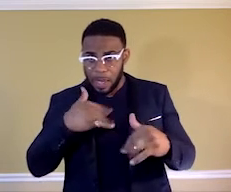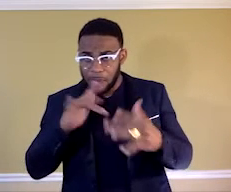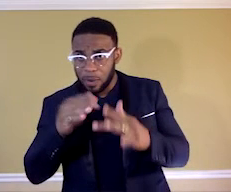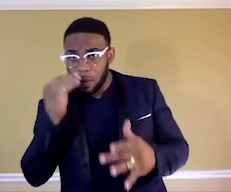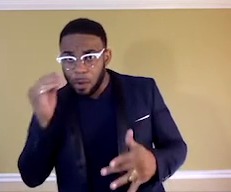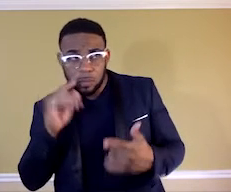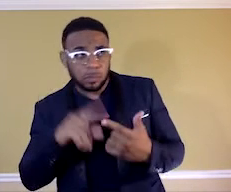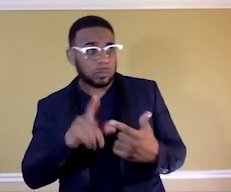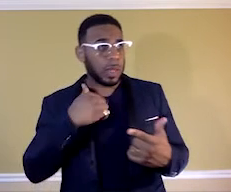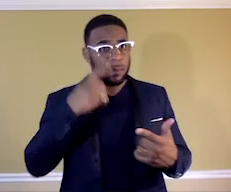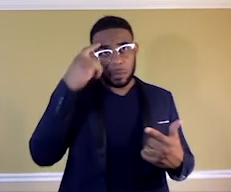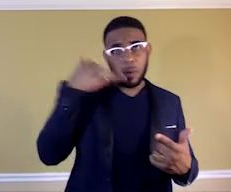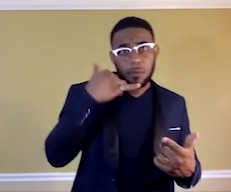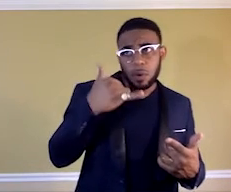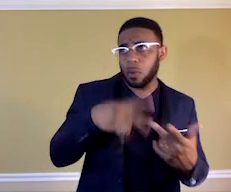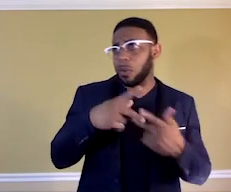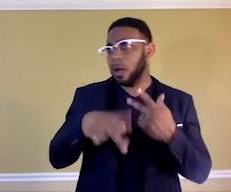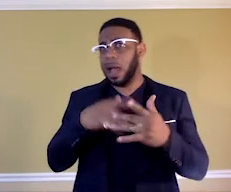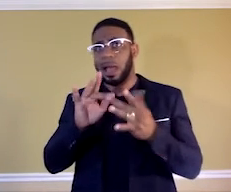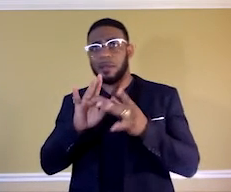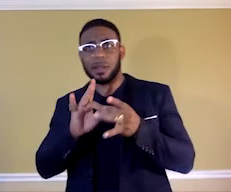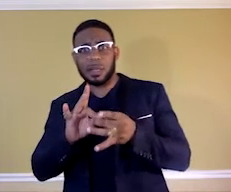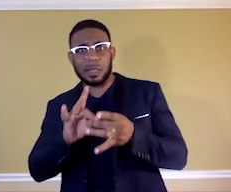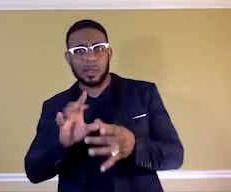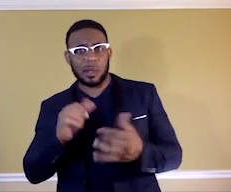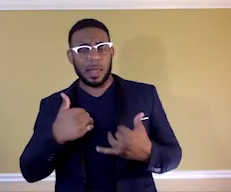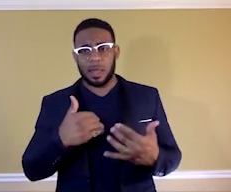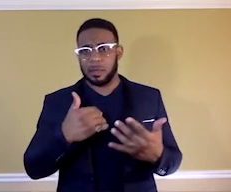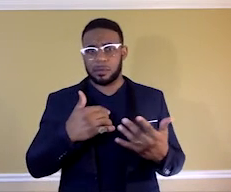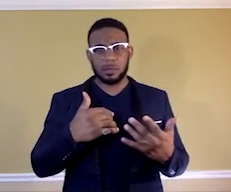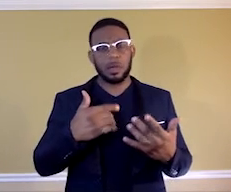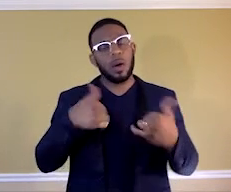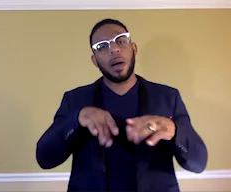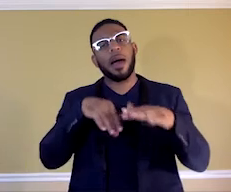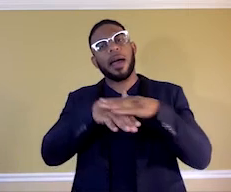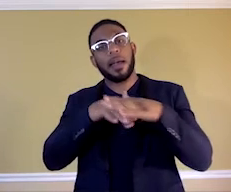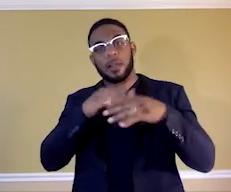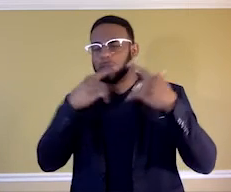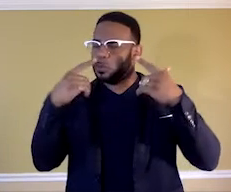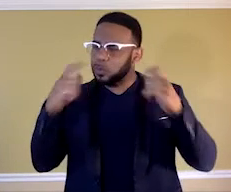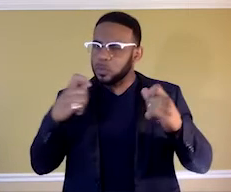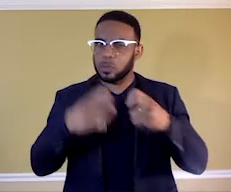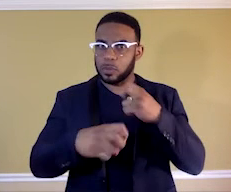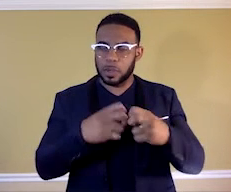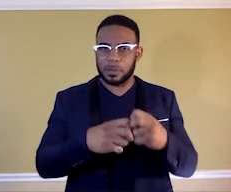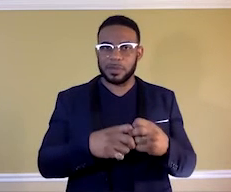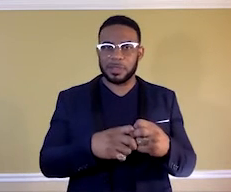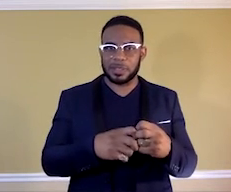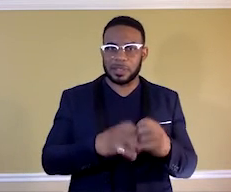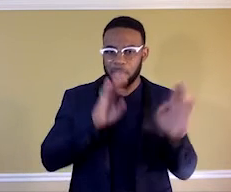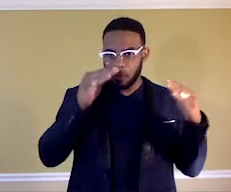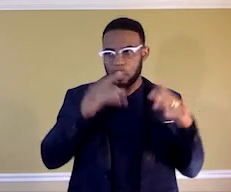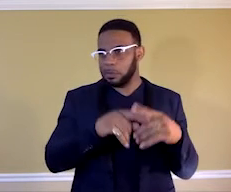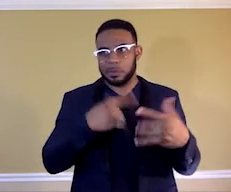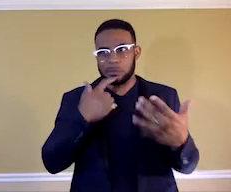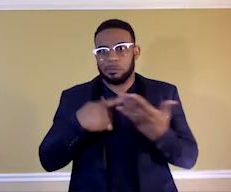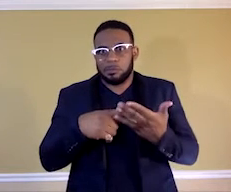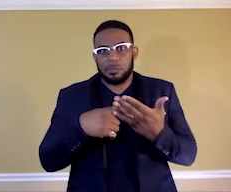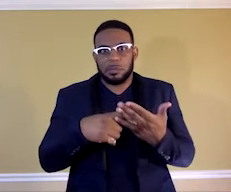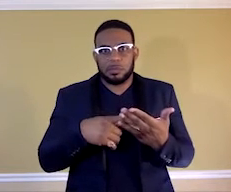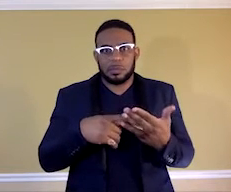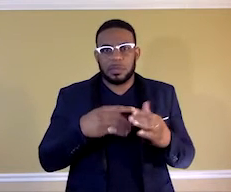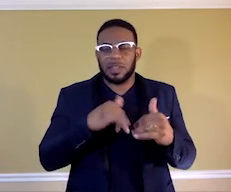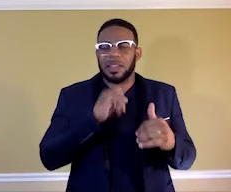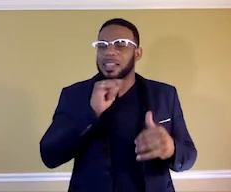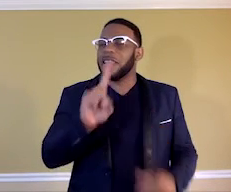internet at home? Do they have smartphones? What kind of connectivity do they have? And while access is a huge problem when it comes to discussing the divide,